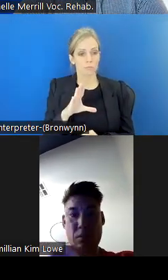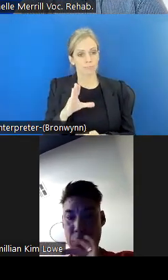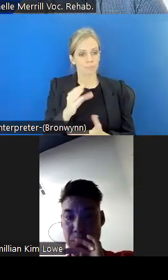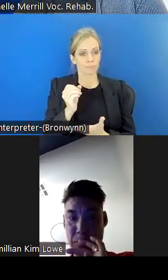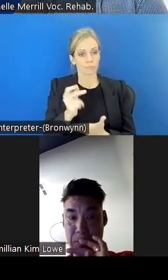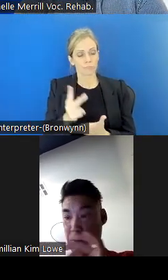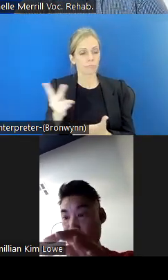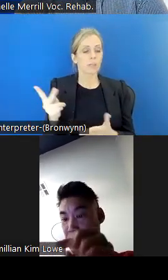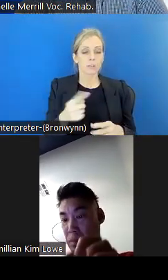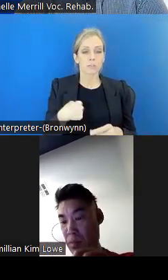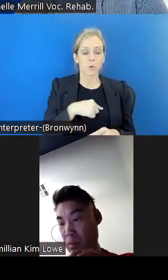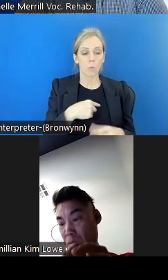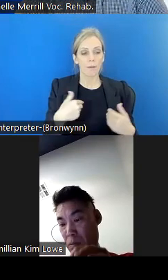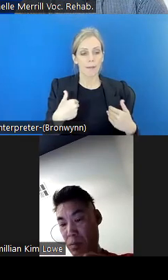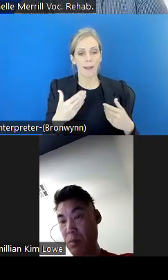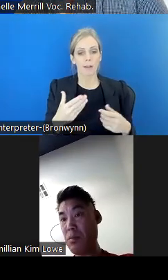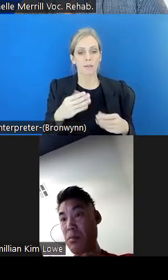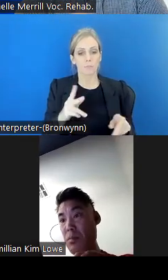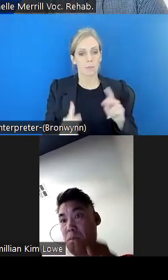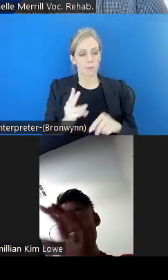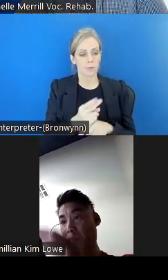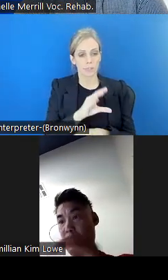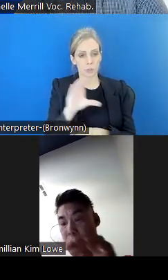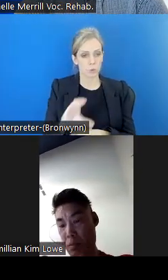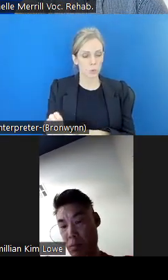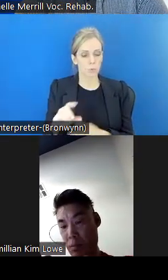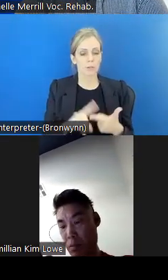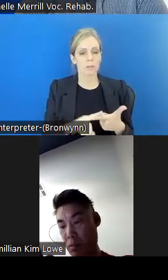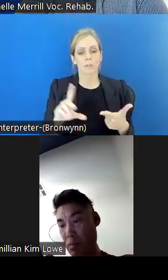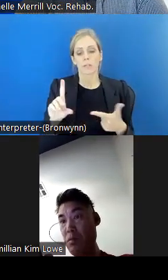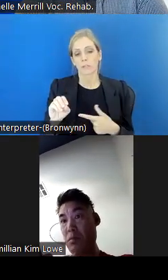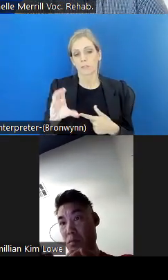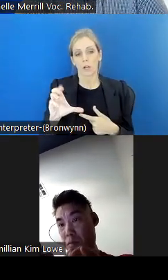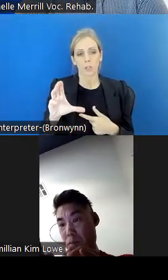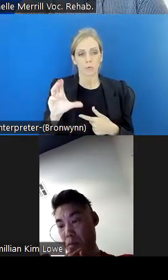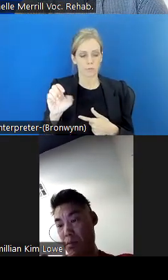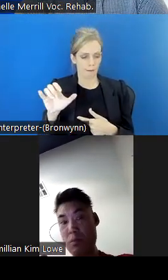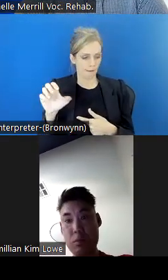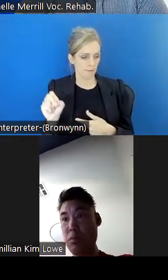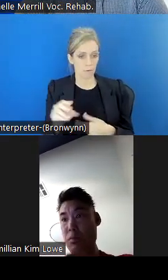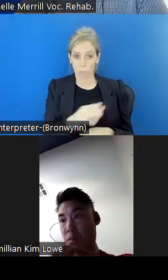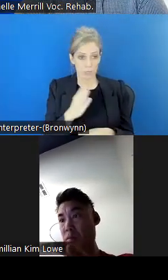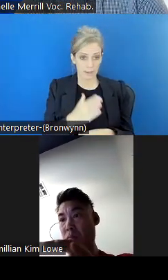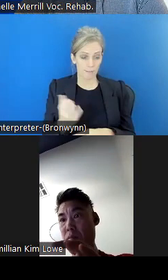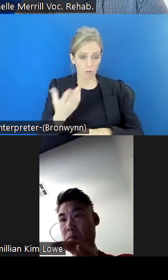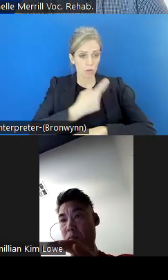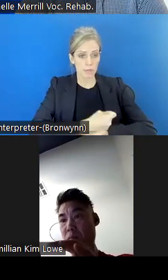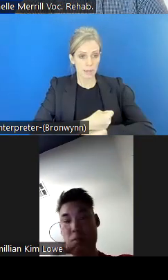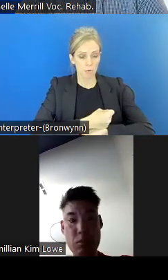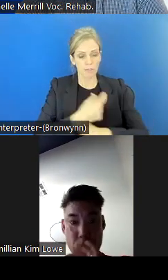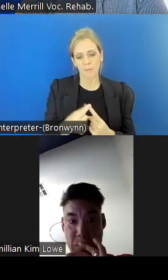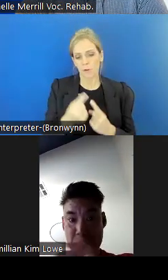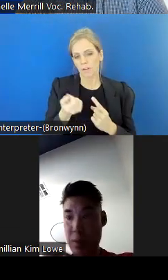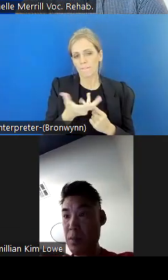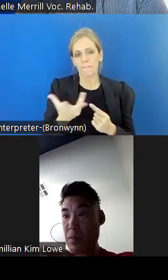DocuSign, but we never shut down except for a few days when everybody was shut down. You can register to vote because